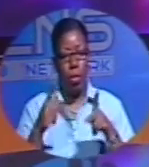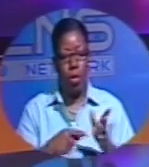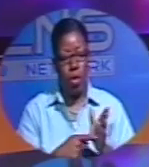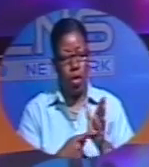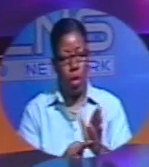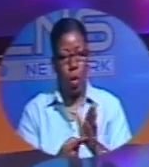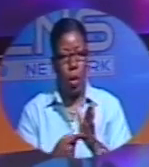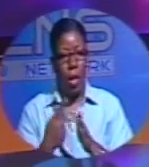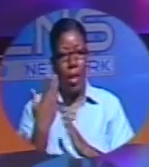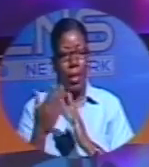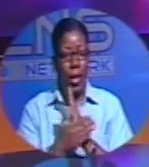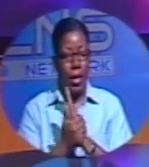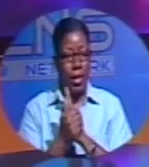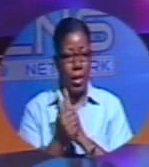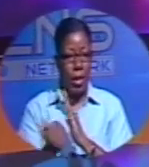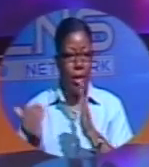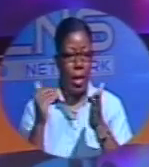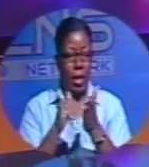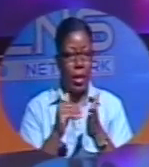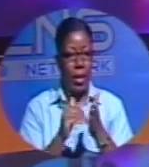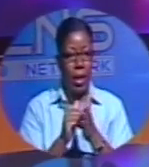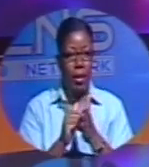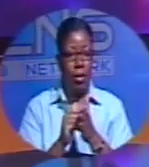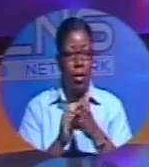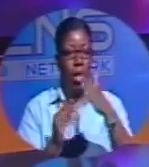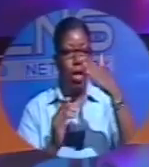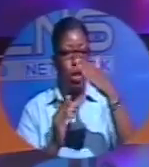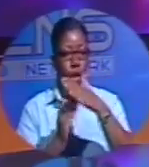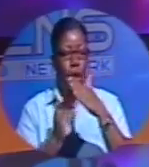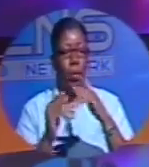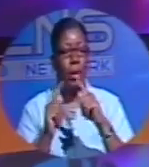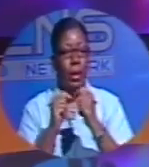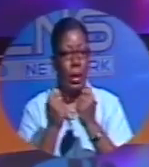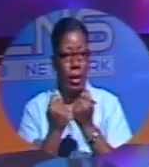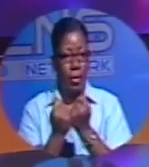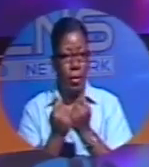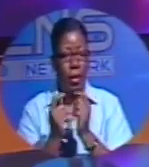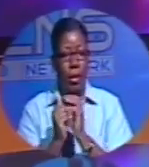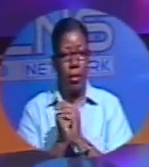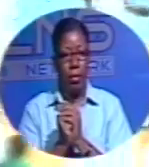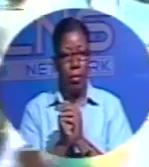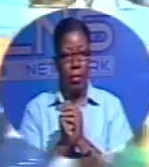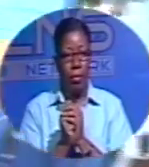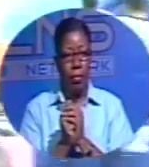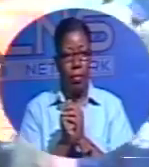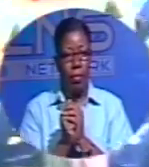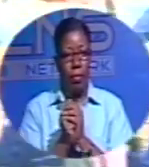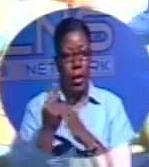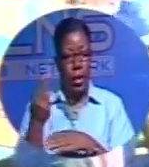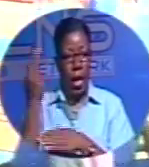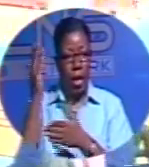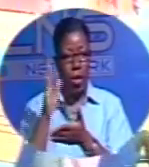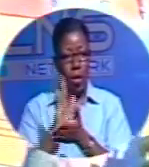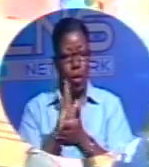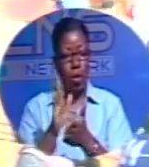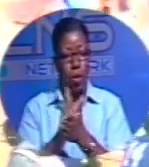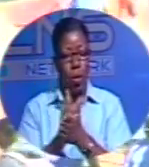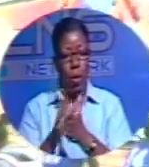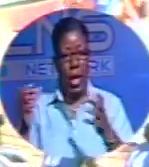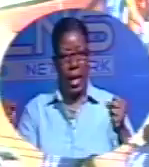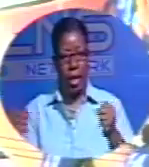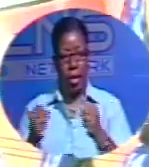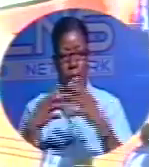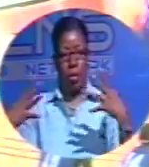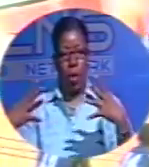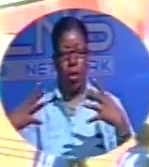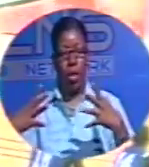skills against top-notch teams. Charles Fisher tells us more. It's a high school basketball explosion